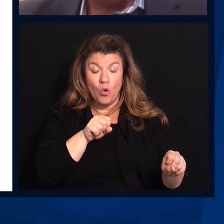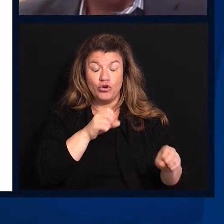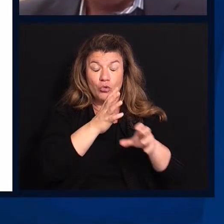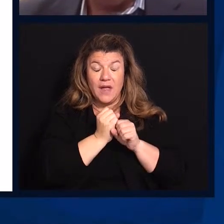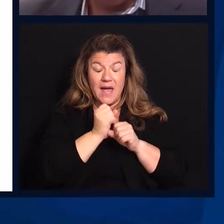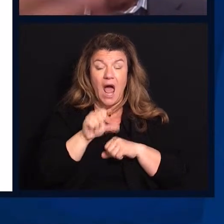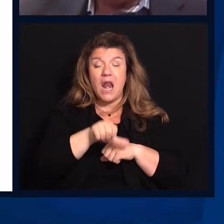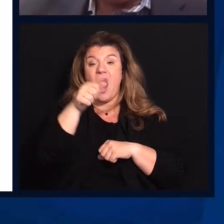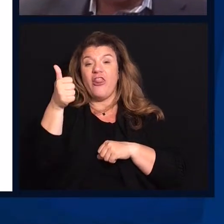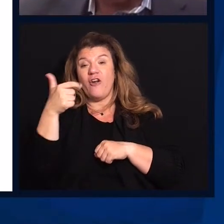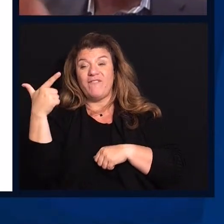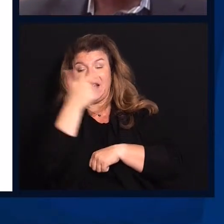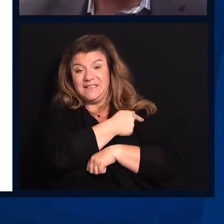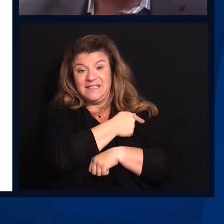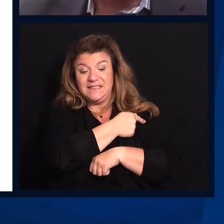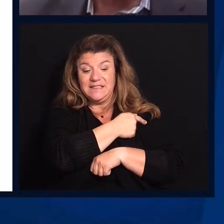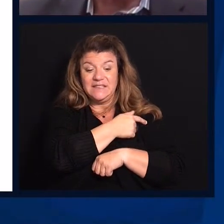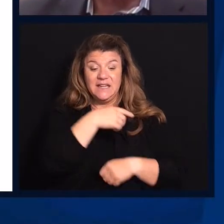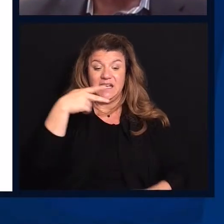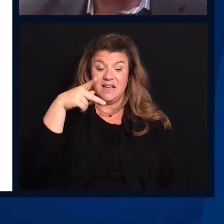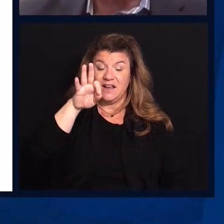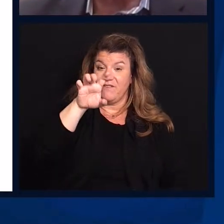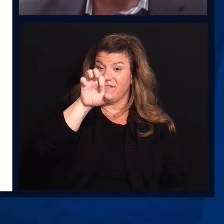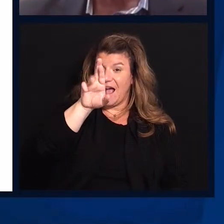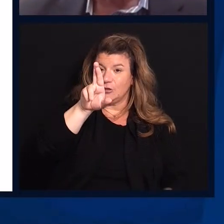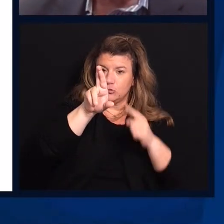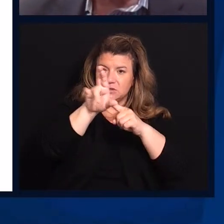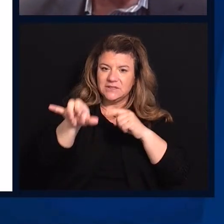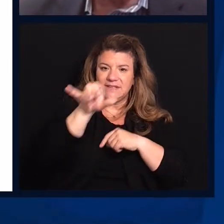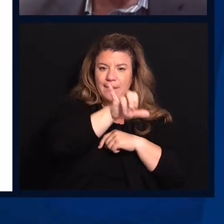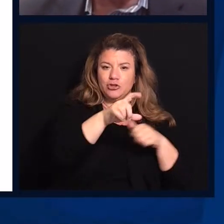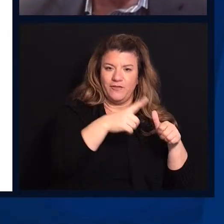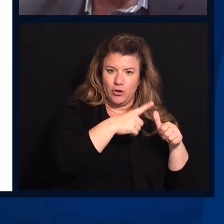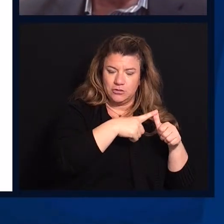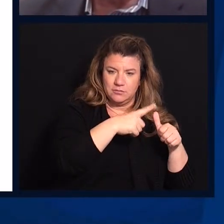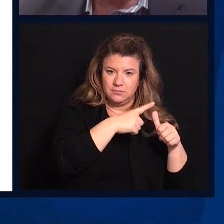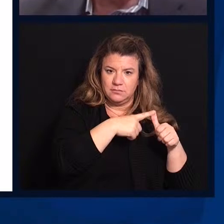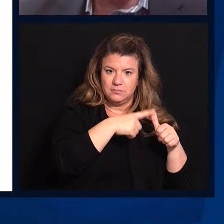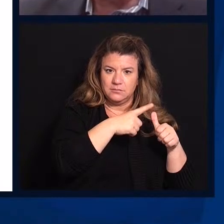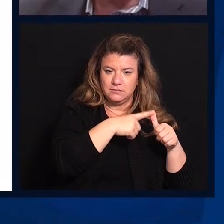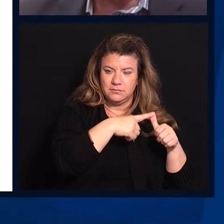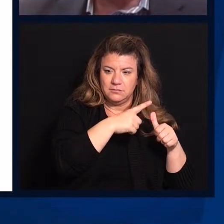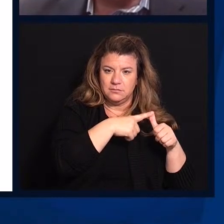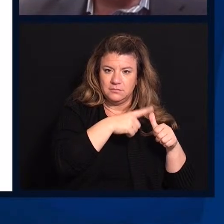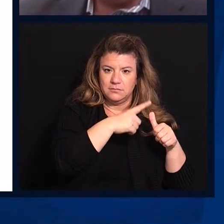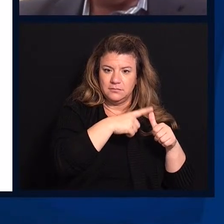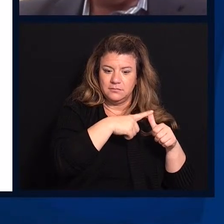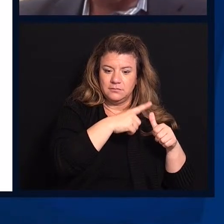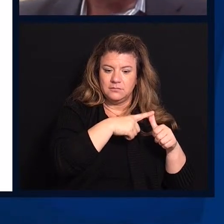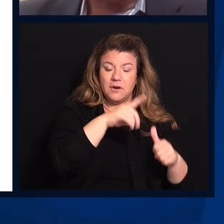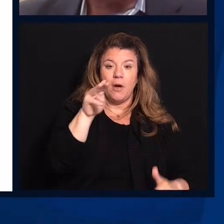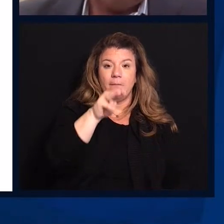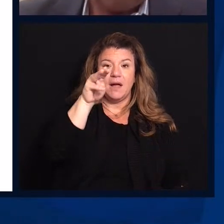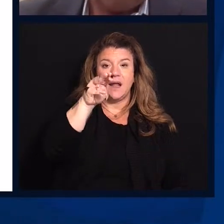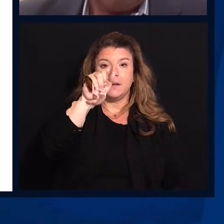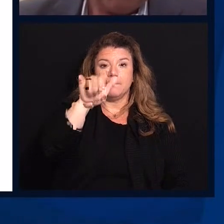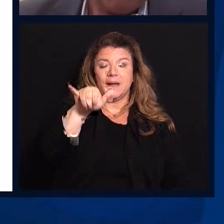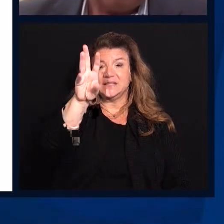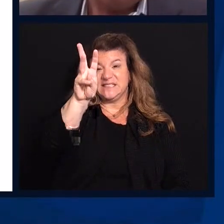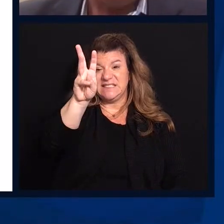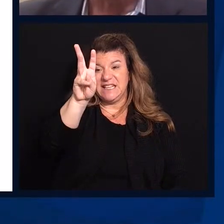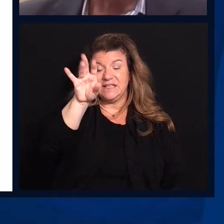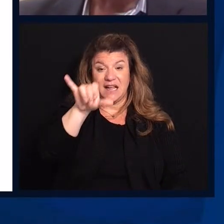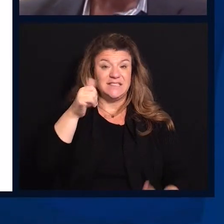another vaccine, and here Pfizer, because that was your first dose, on Monday, May 16th, which